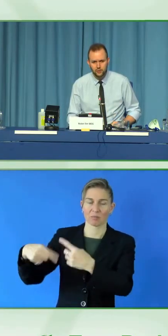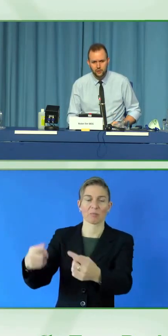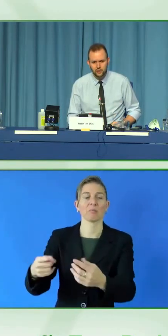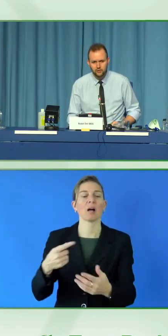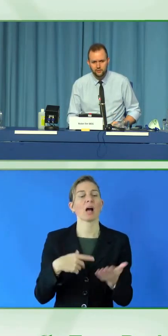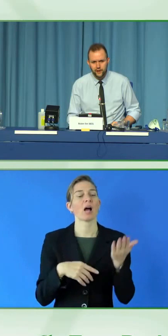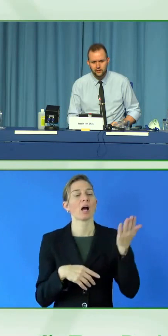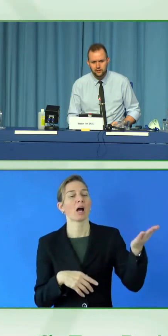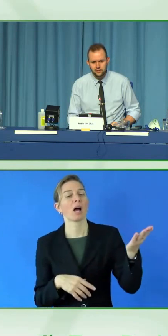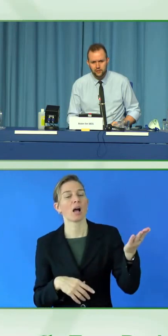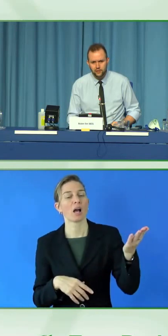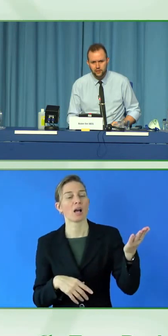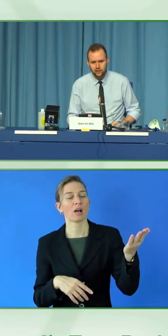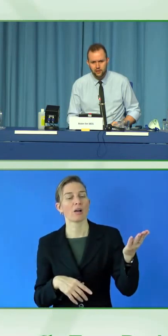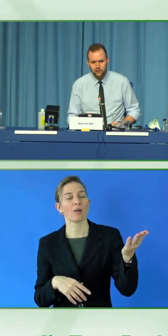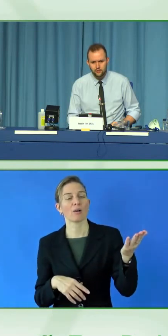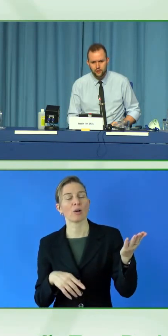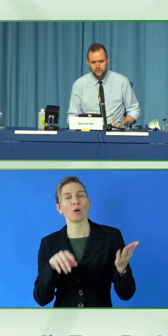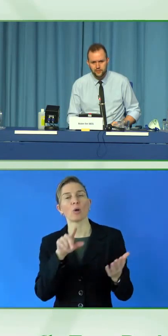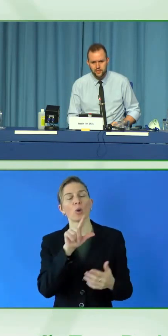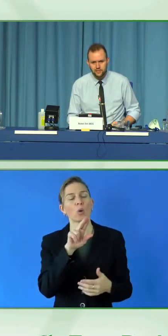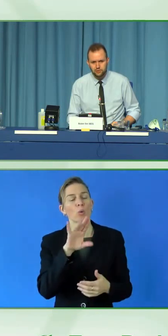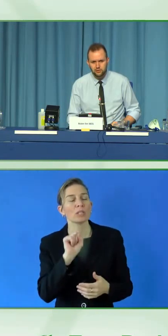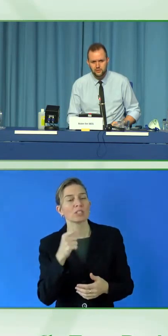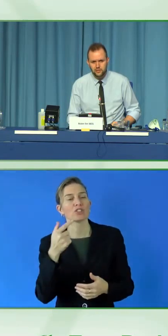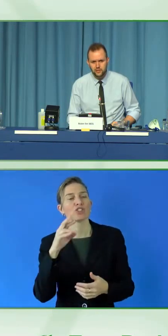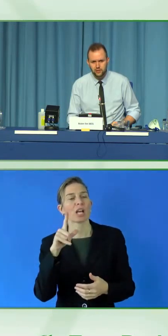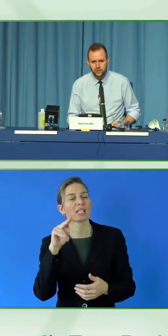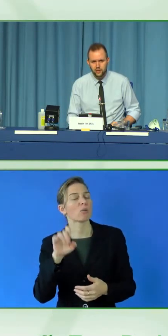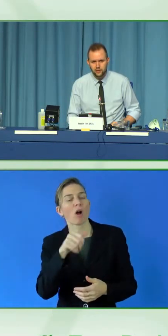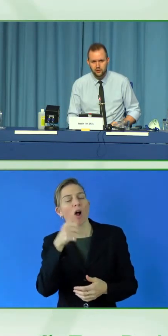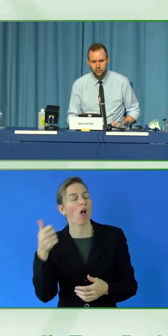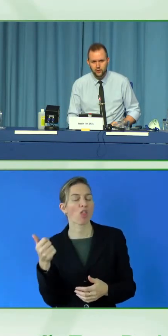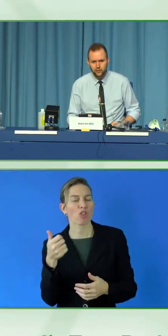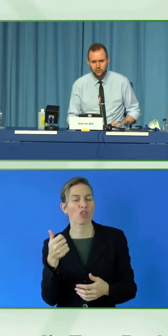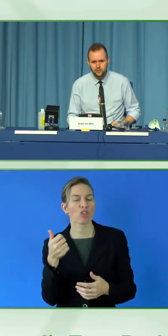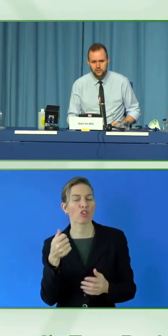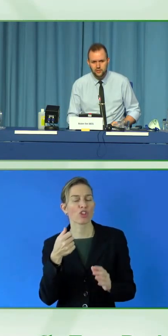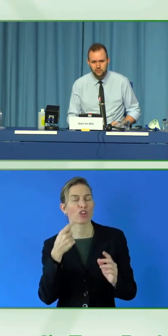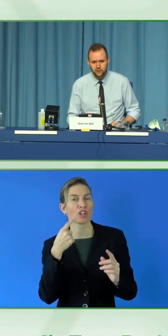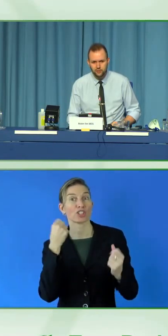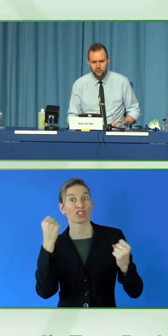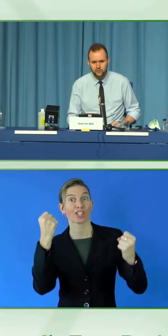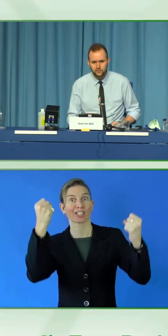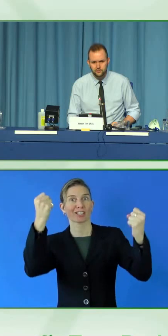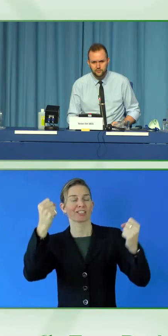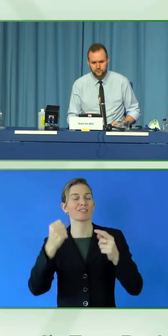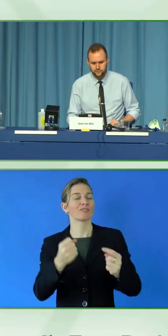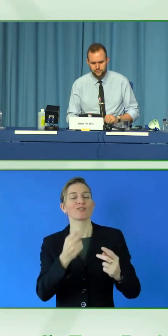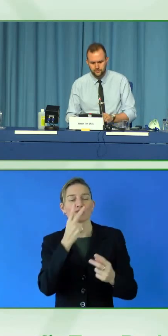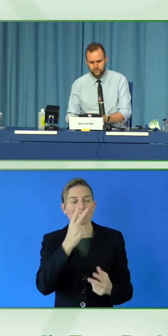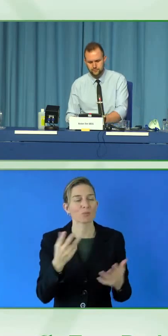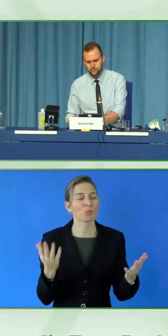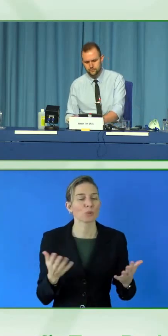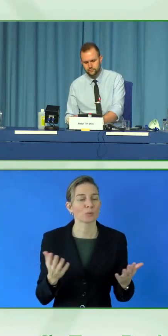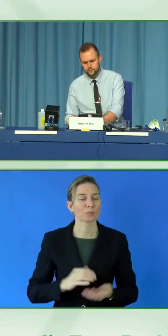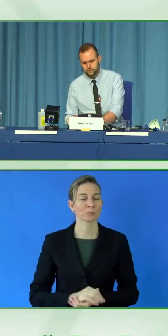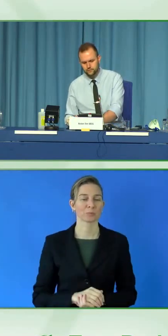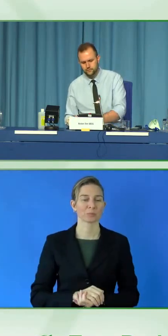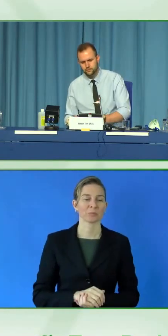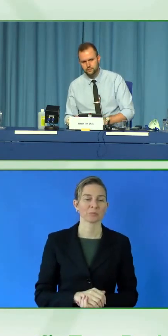Geraldine, what other factors of success you have seen in your work with cities around the world.